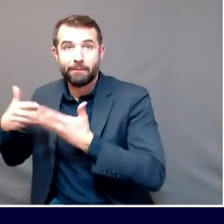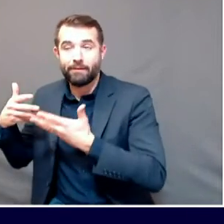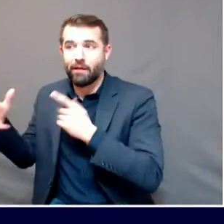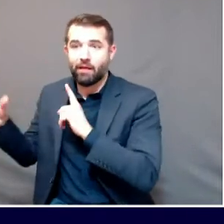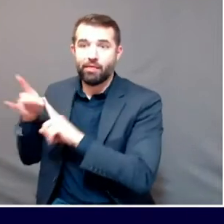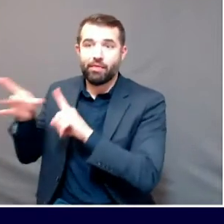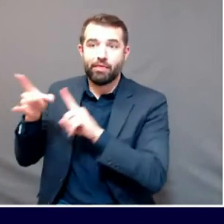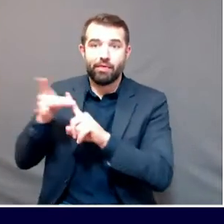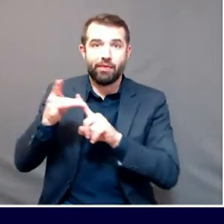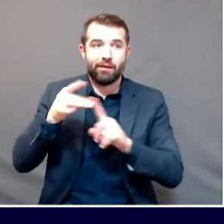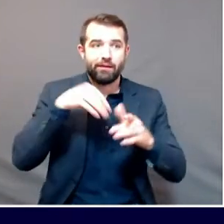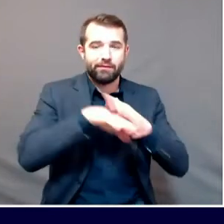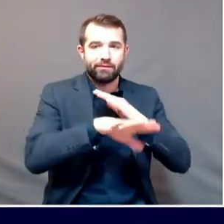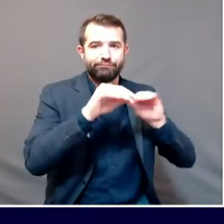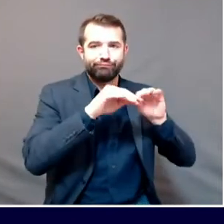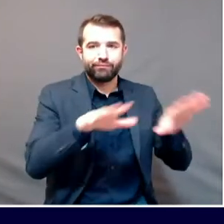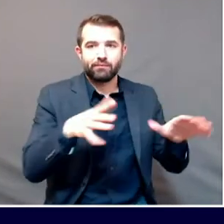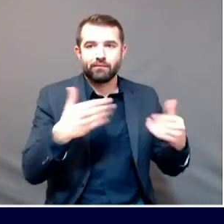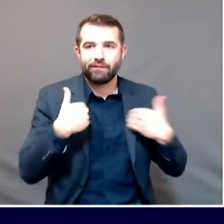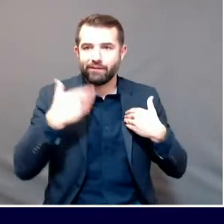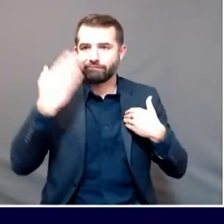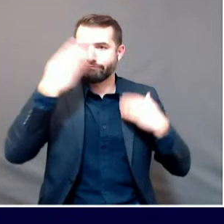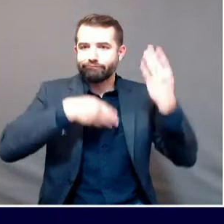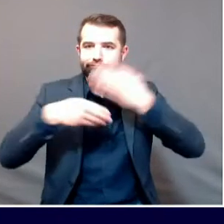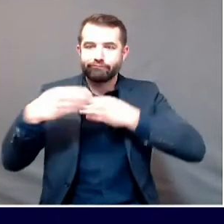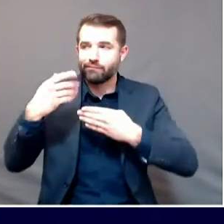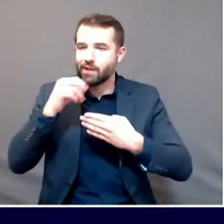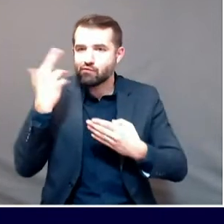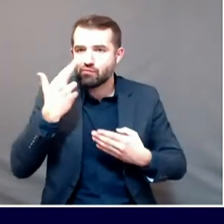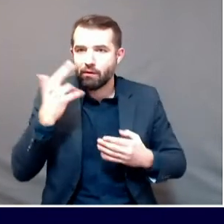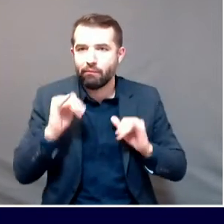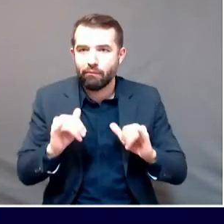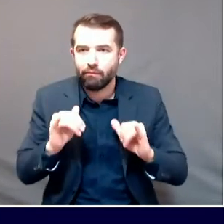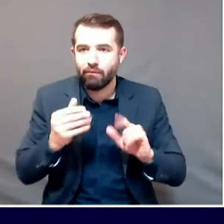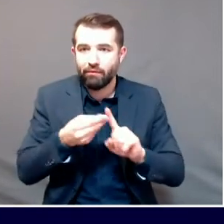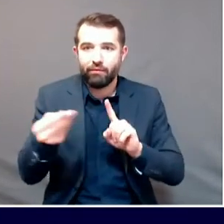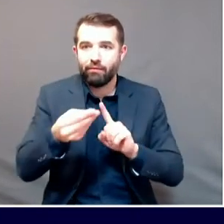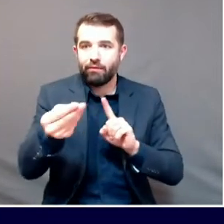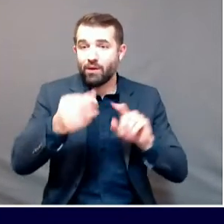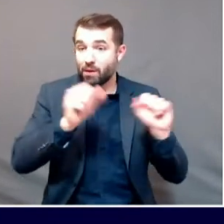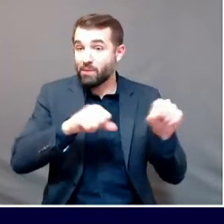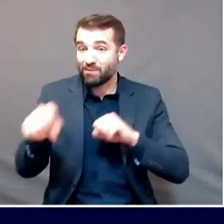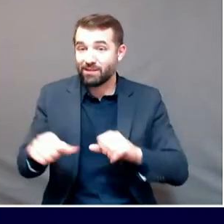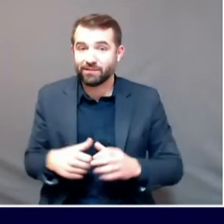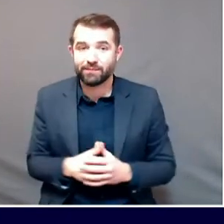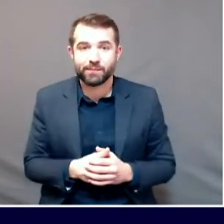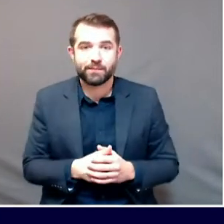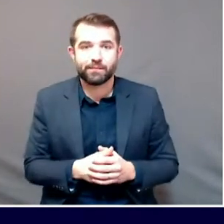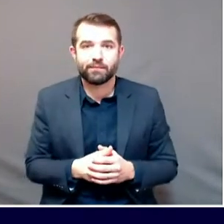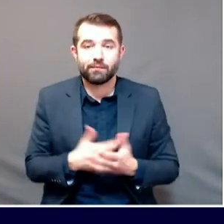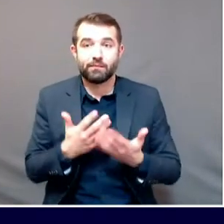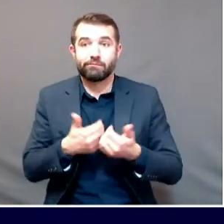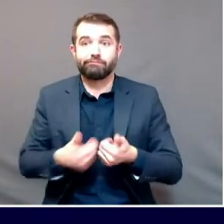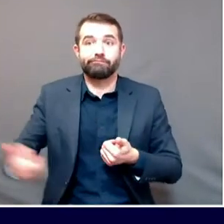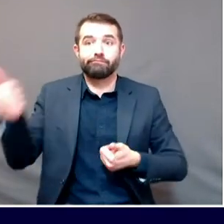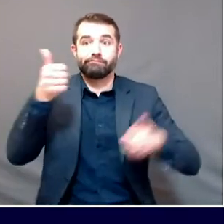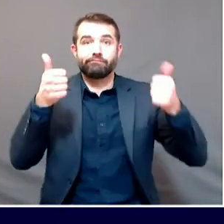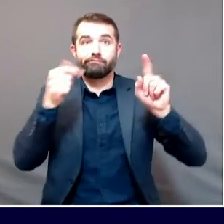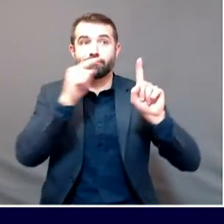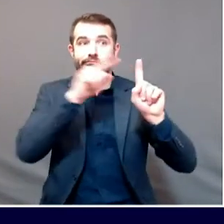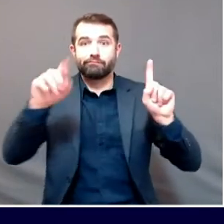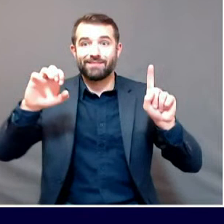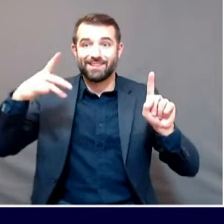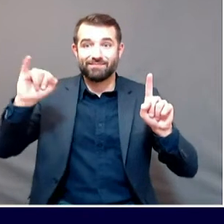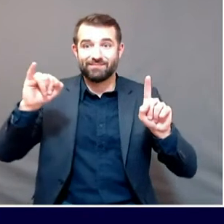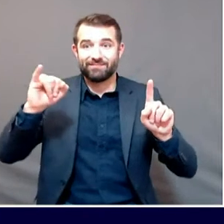with EMMC. Again, our medical officers and epidemiologists are working with them right now to get a better sense, but outbreaks